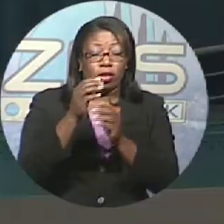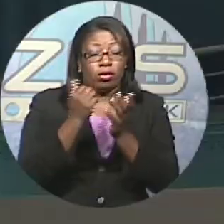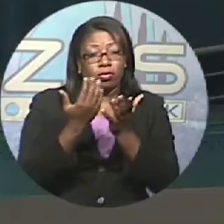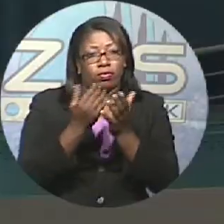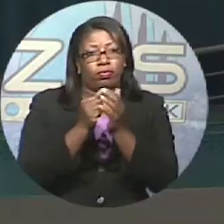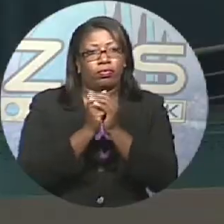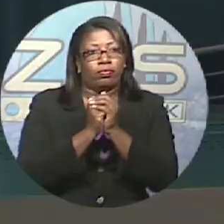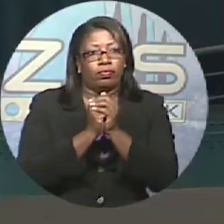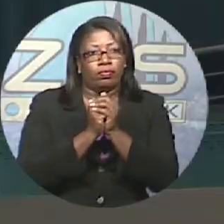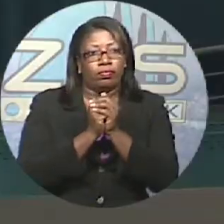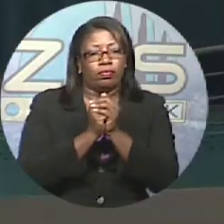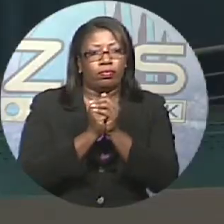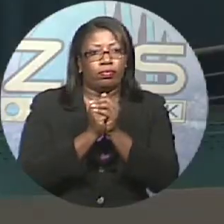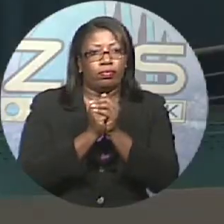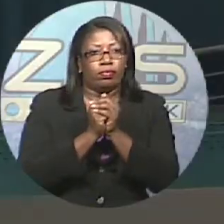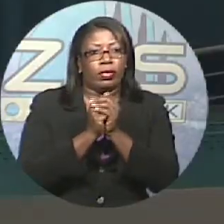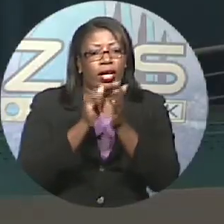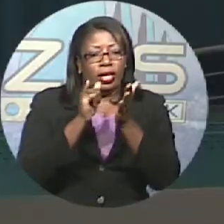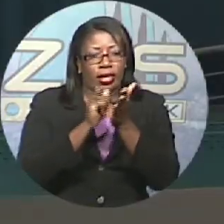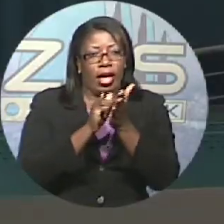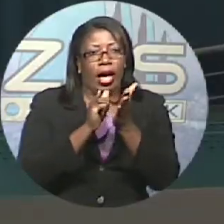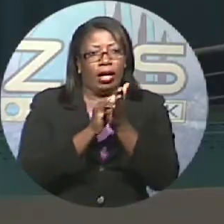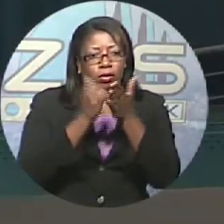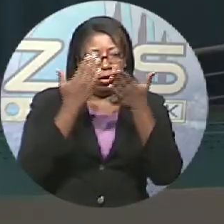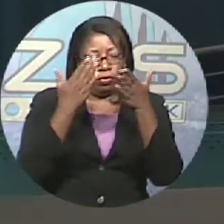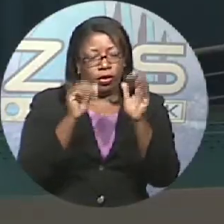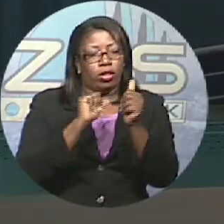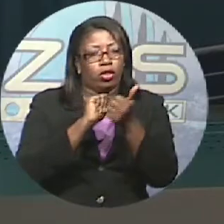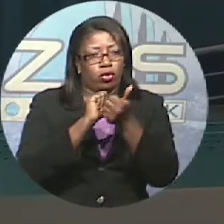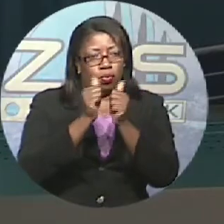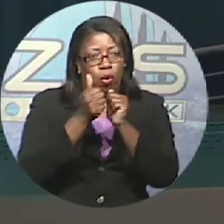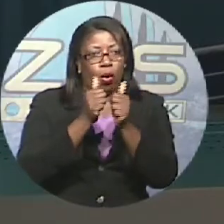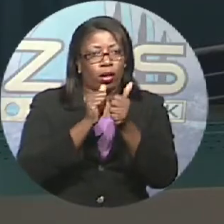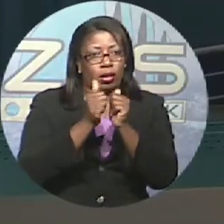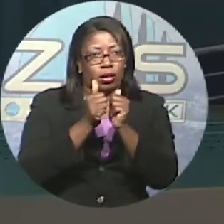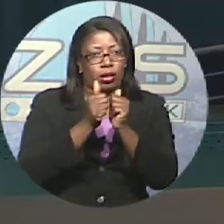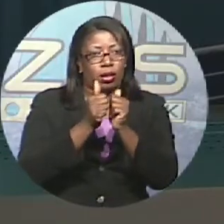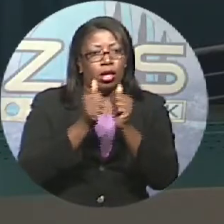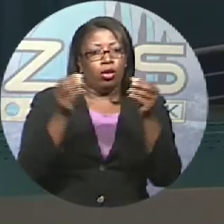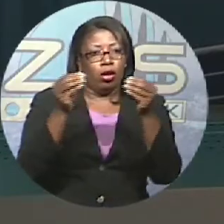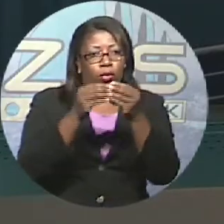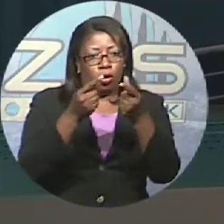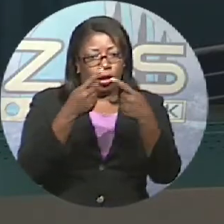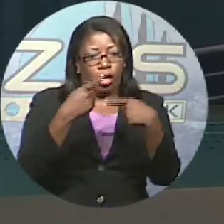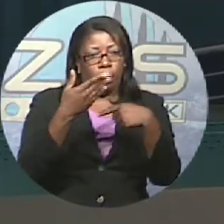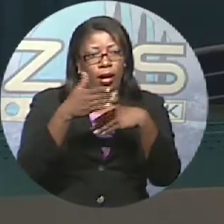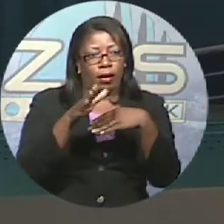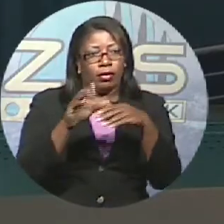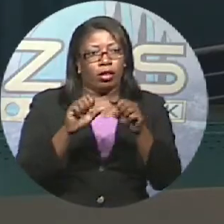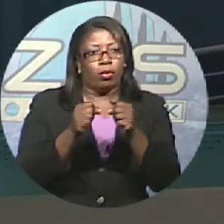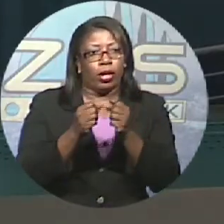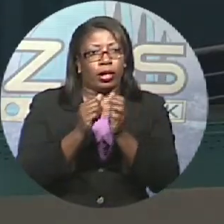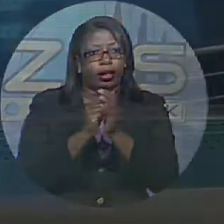Gibson. And that will do it for sports, but stay tuned. We have more to come after the break.